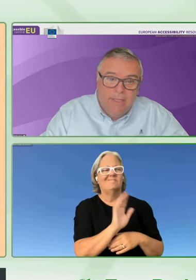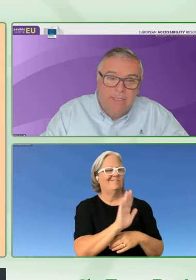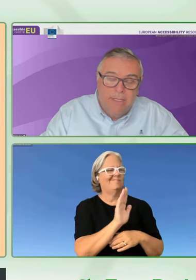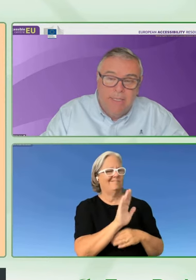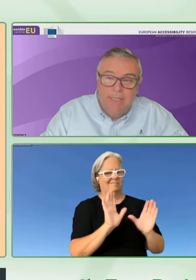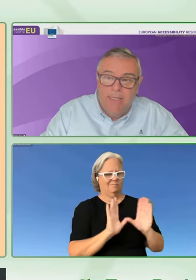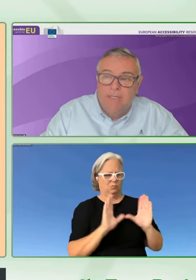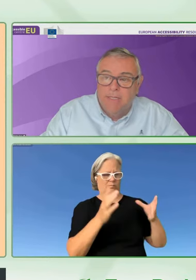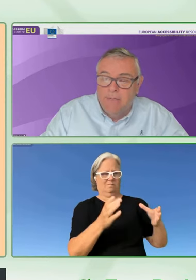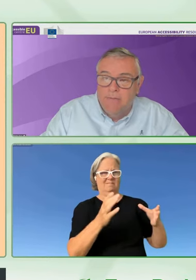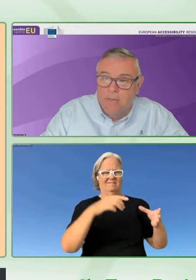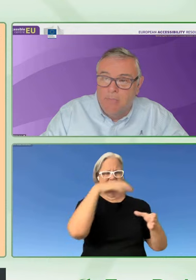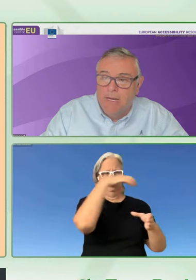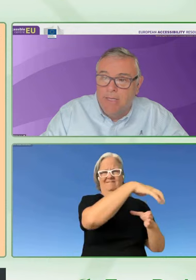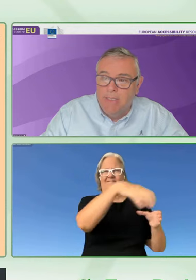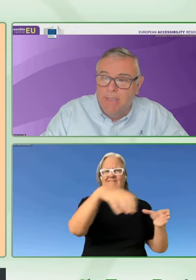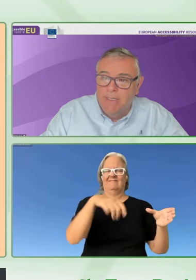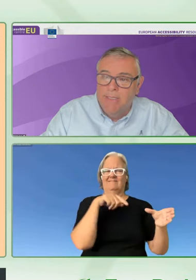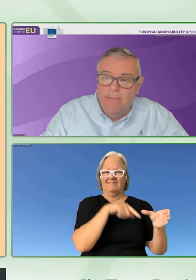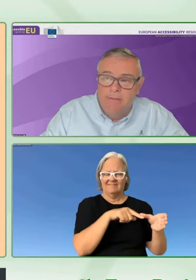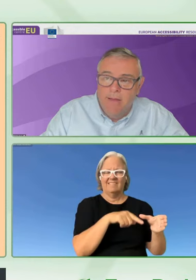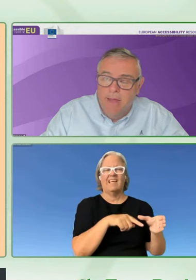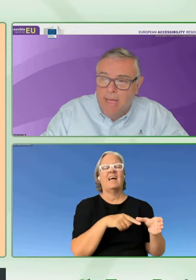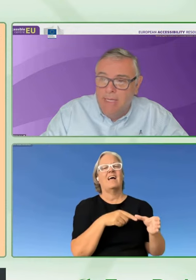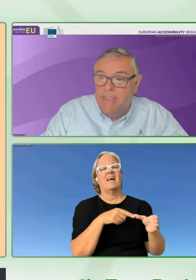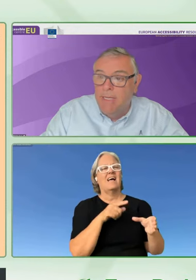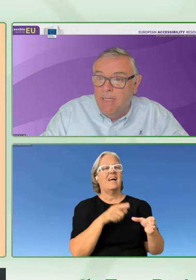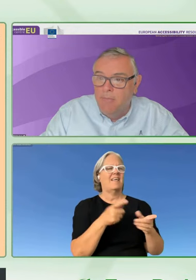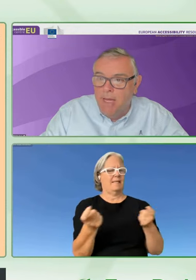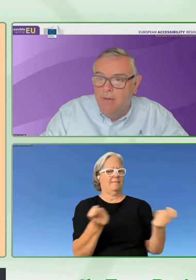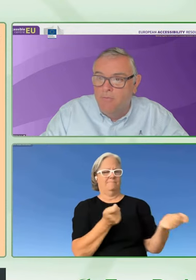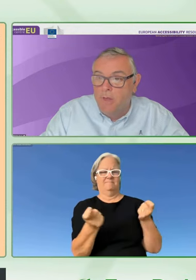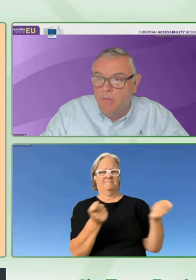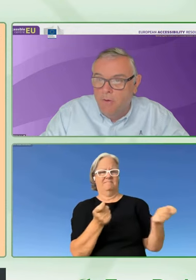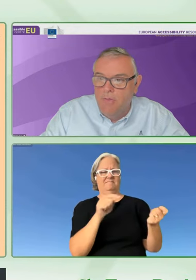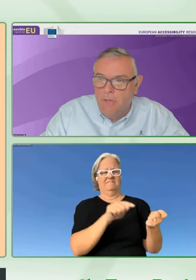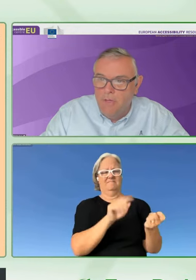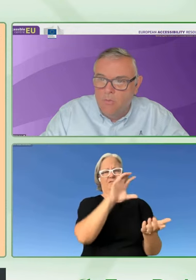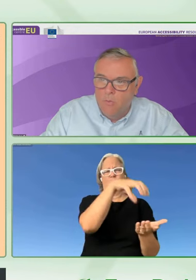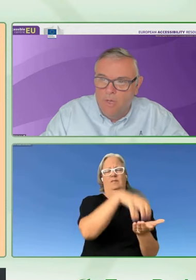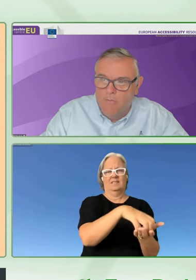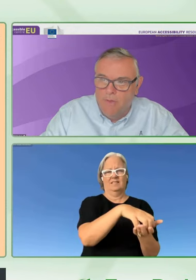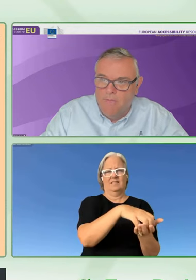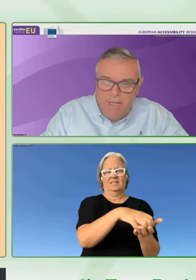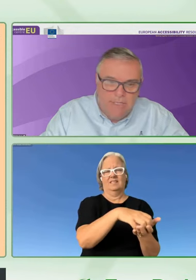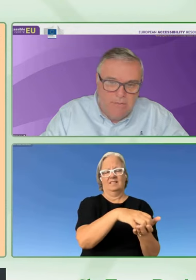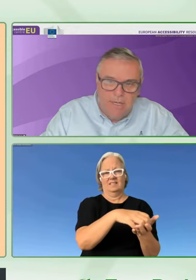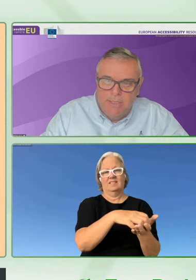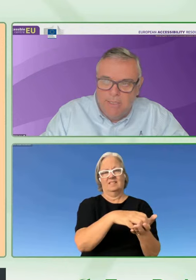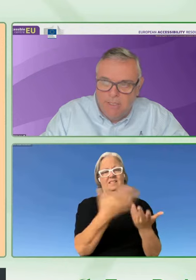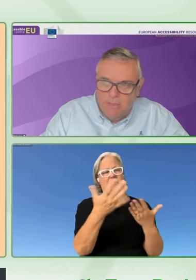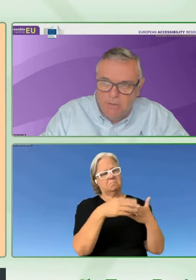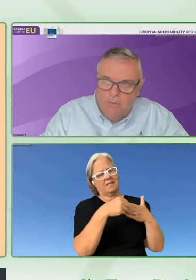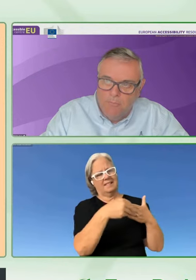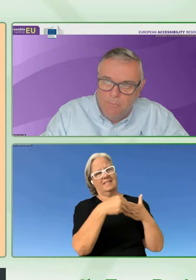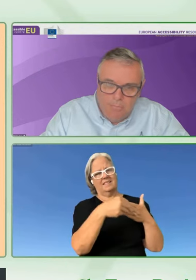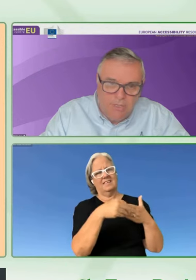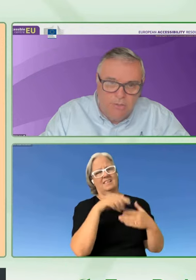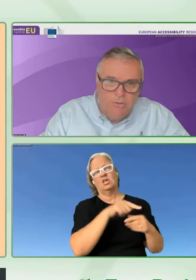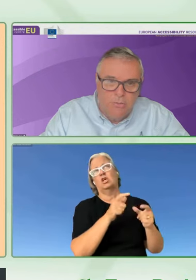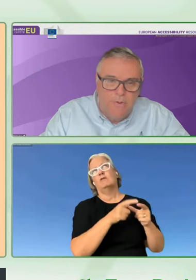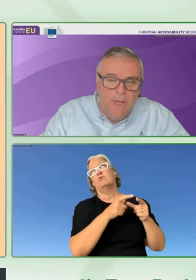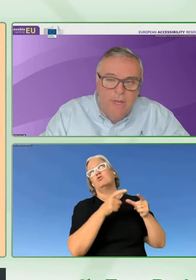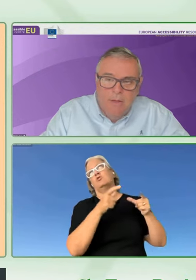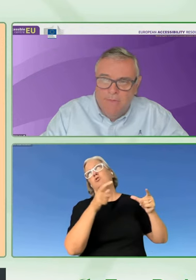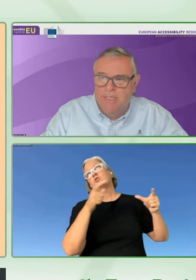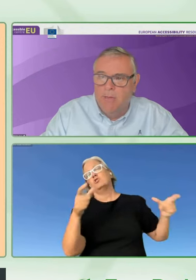in this center, managing this center, is led by Fundación ONCE. It's one of the biggest organizations of